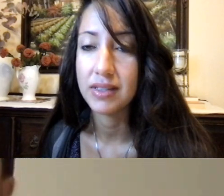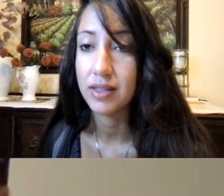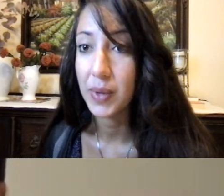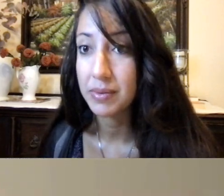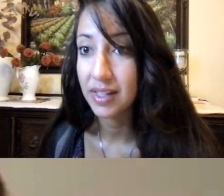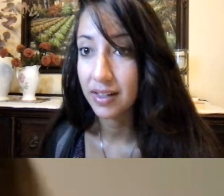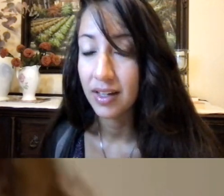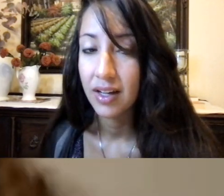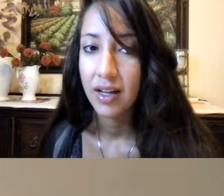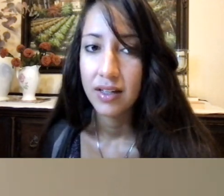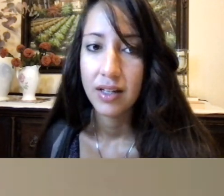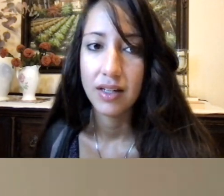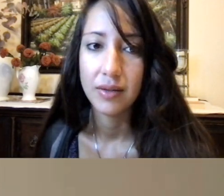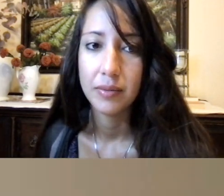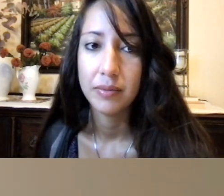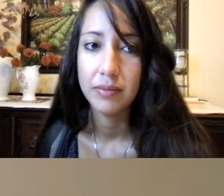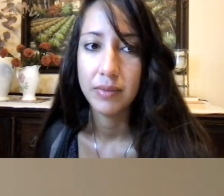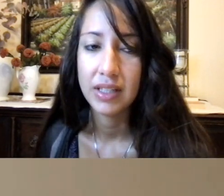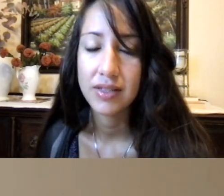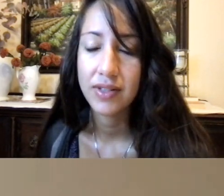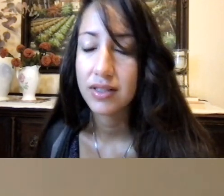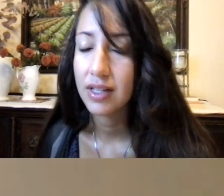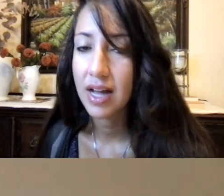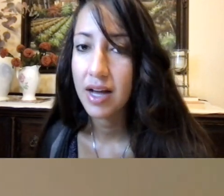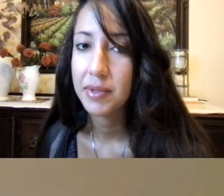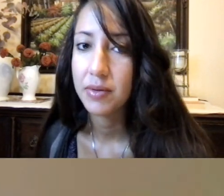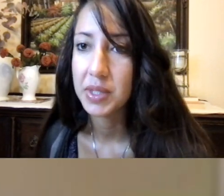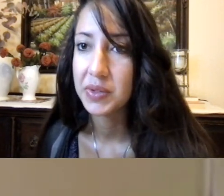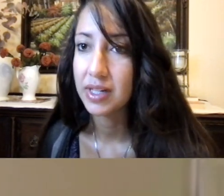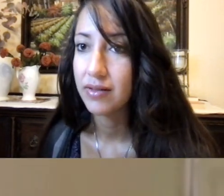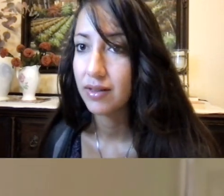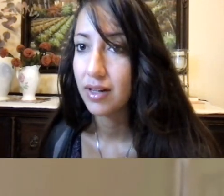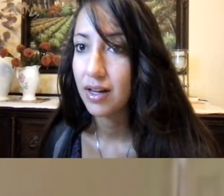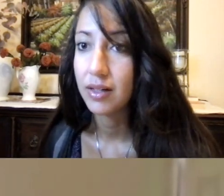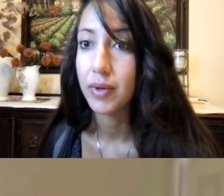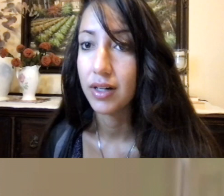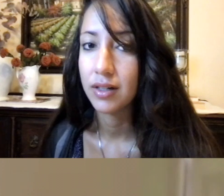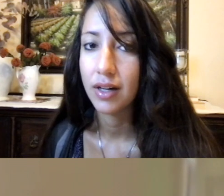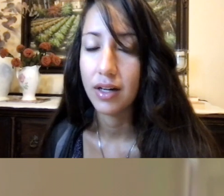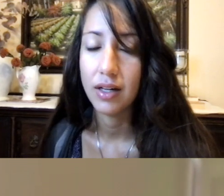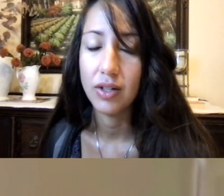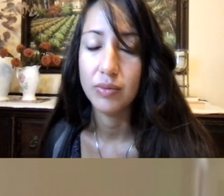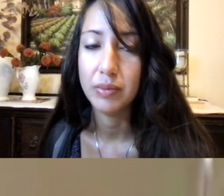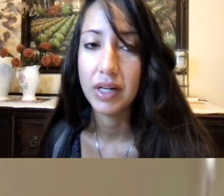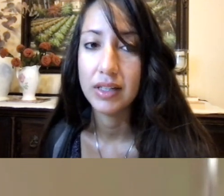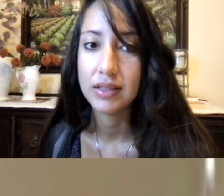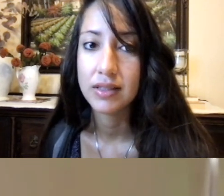on MSC website. To roam around the Alafaya because River floods can happen most anywhere.